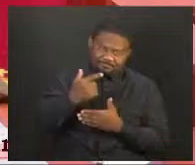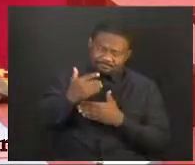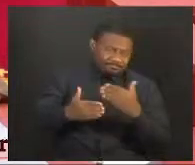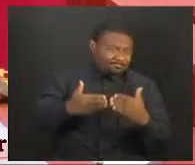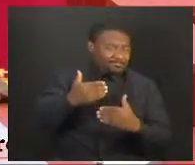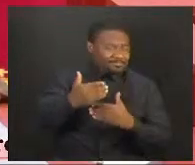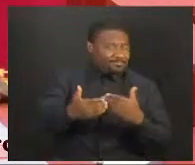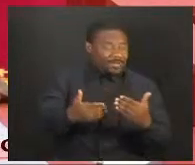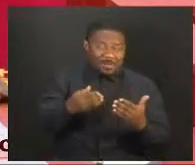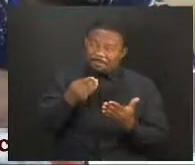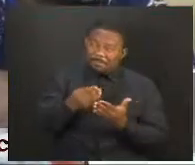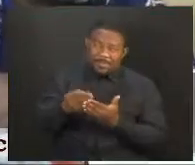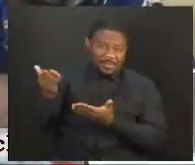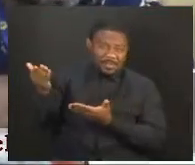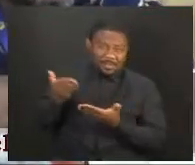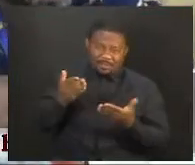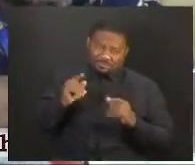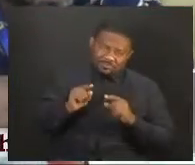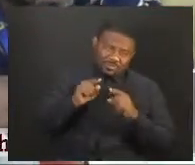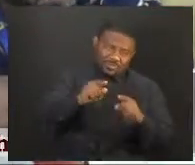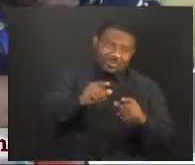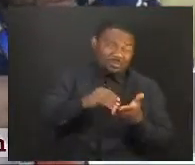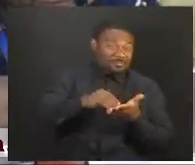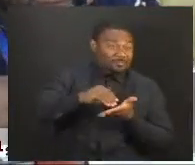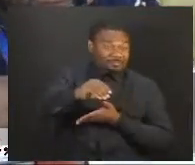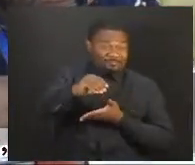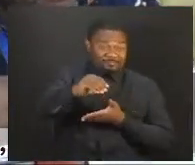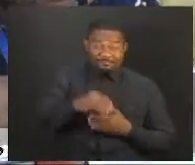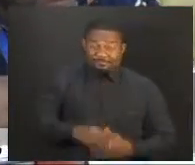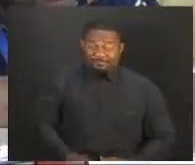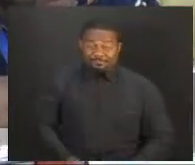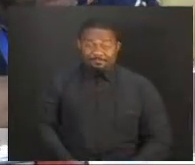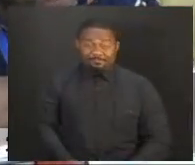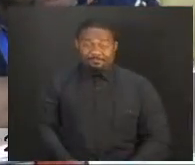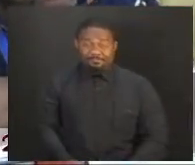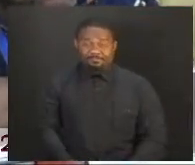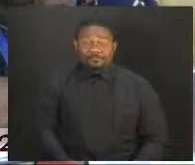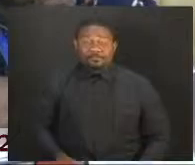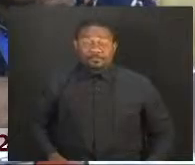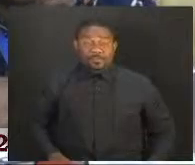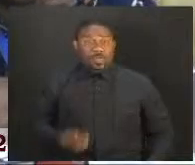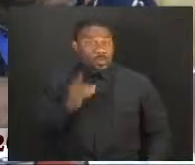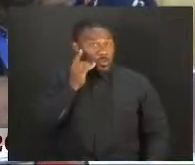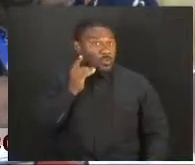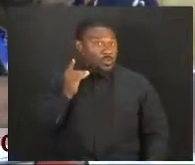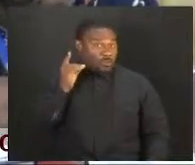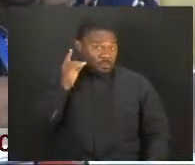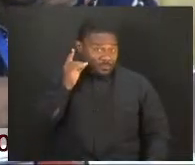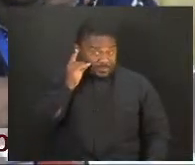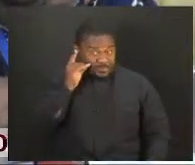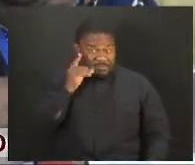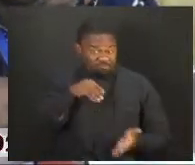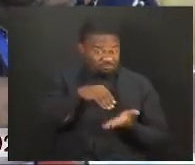liquidity requirements. Mr. Speaker, beyond the domestic maturities, Ghana faces significant external debt